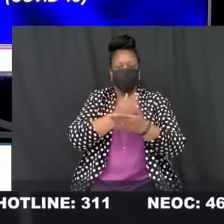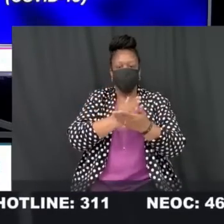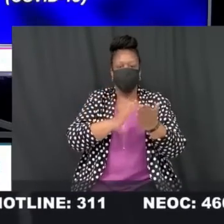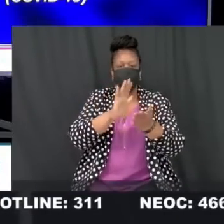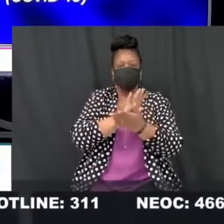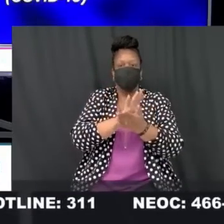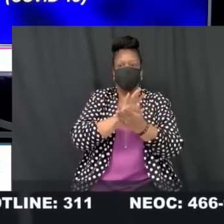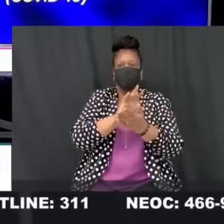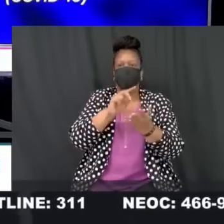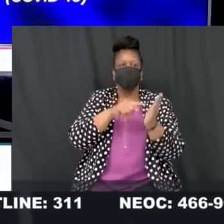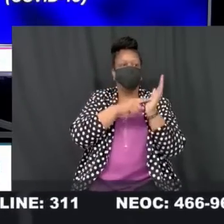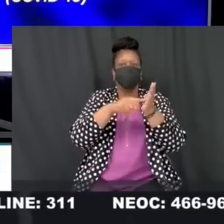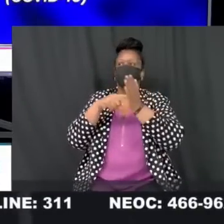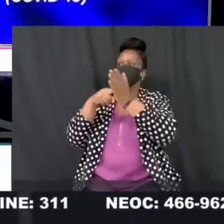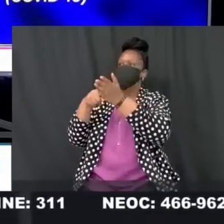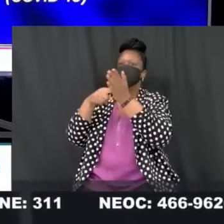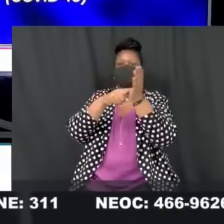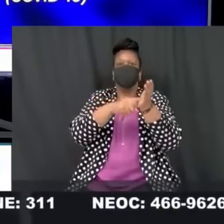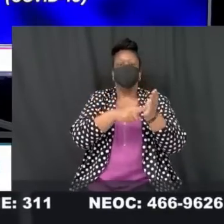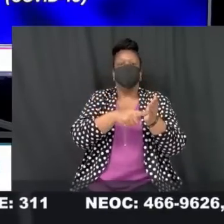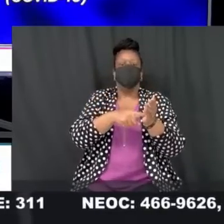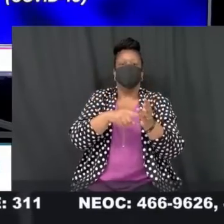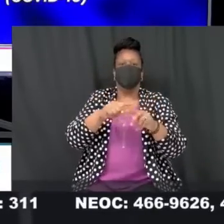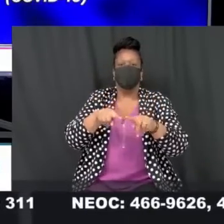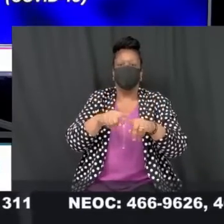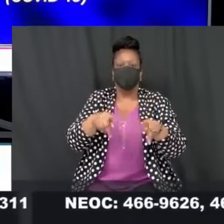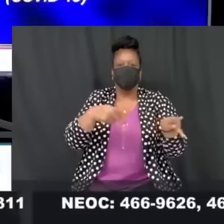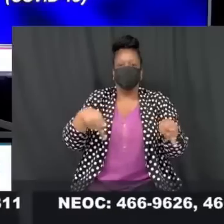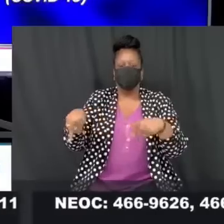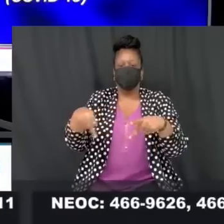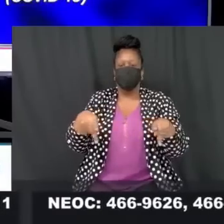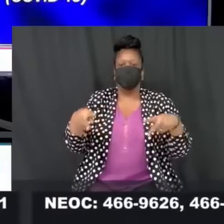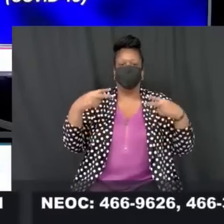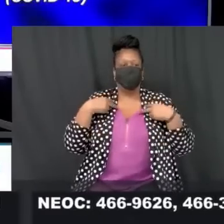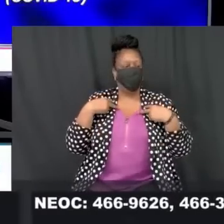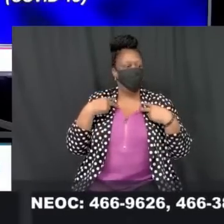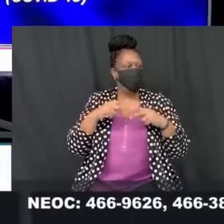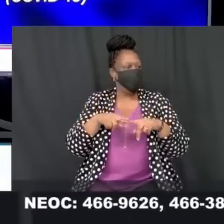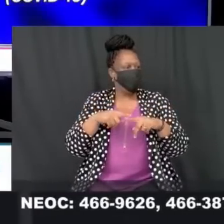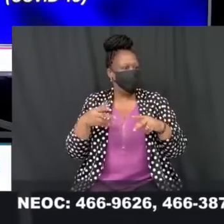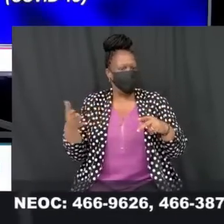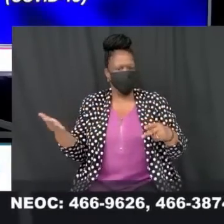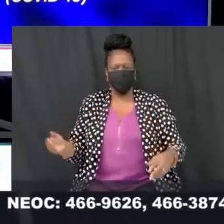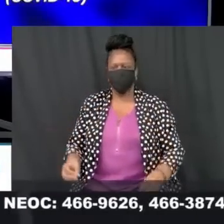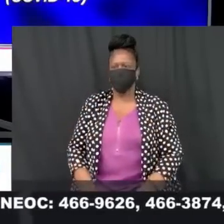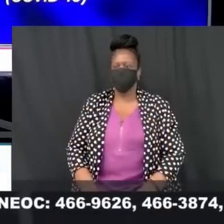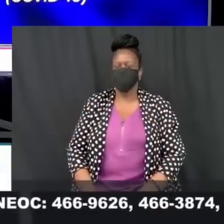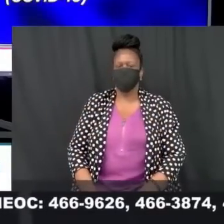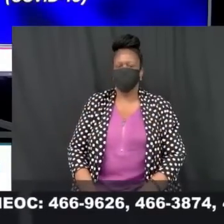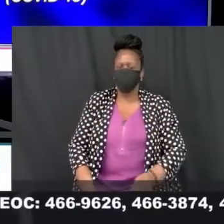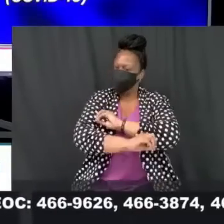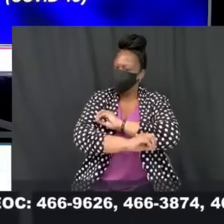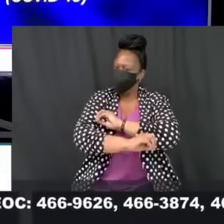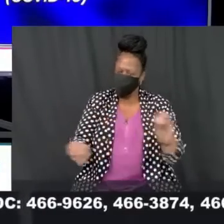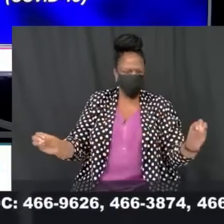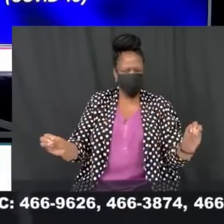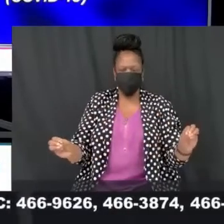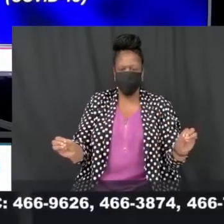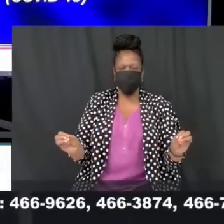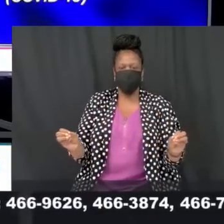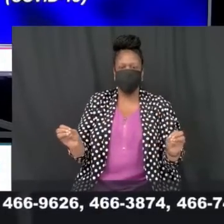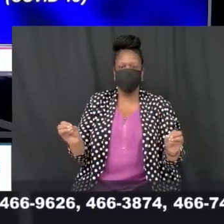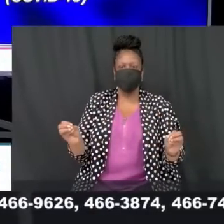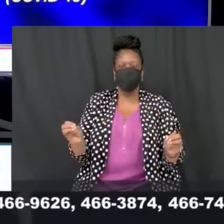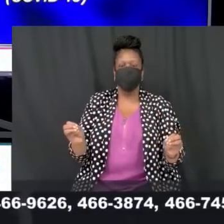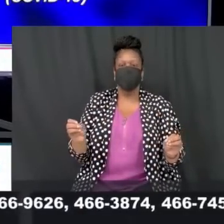events with bands and DJs. We wish to advise the public that none of these events has